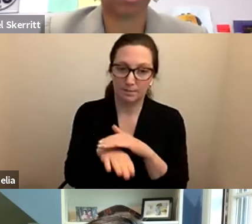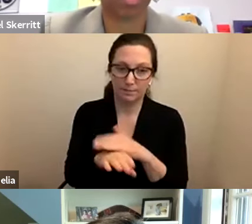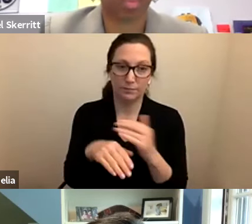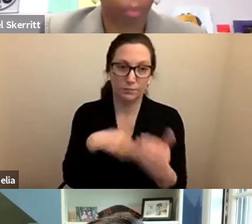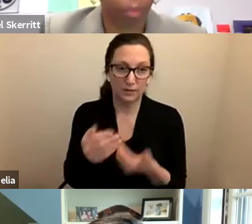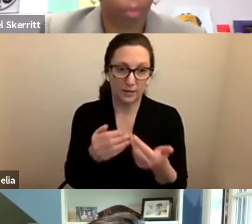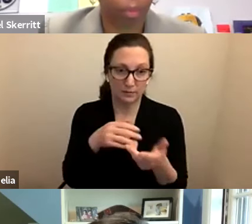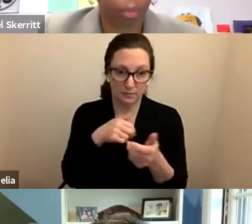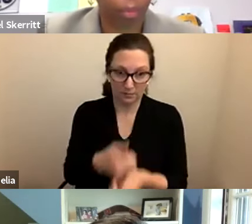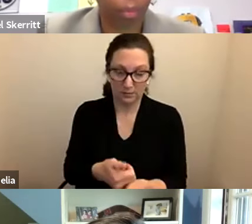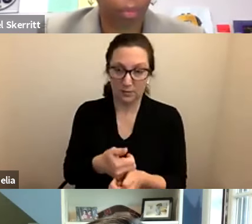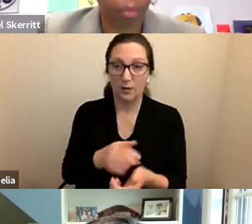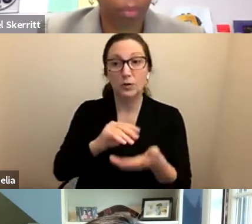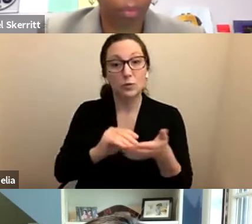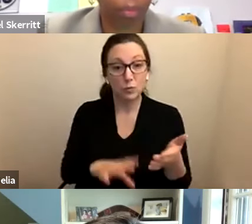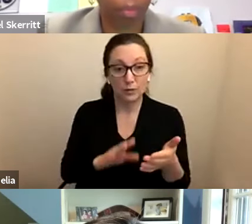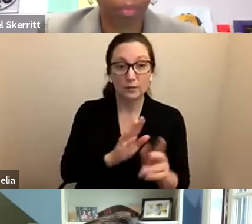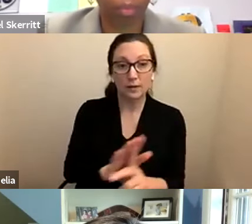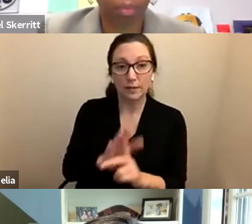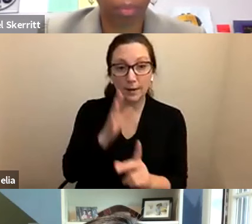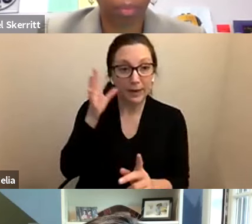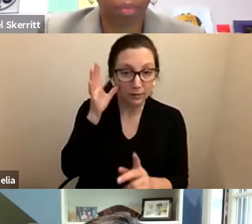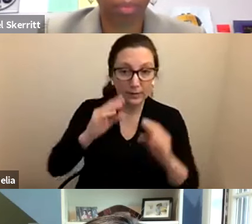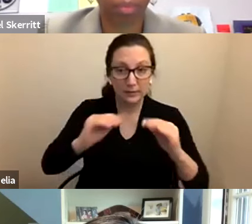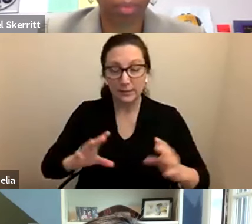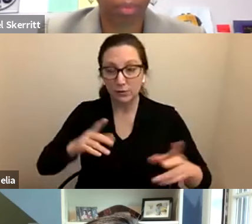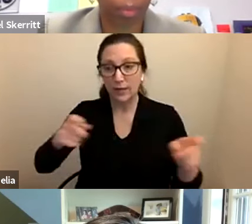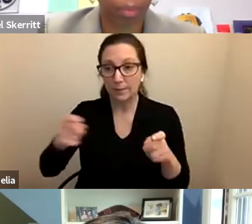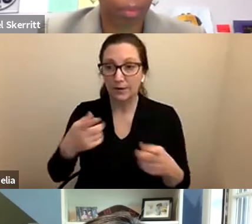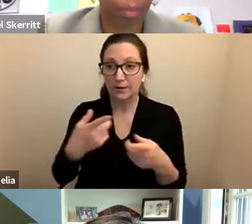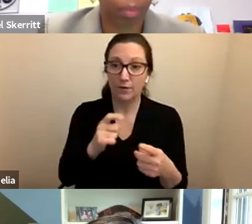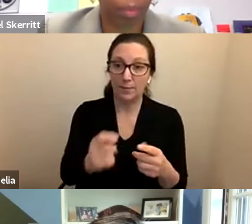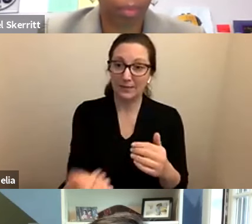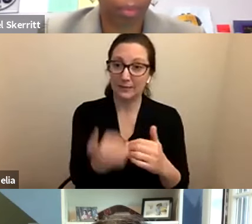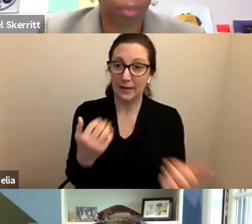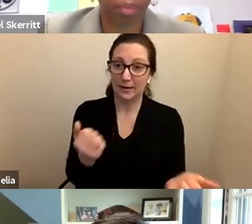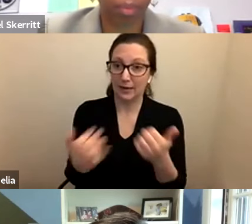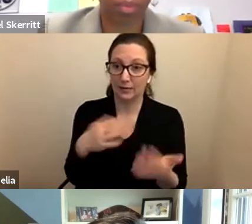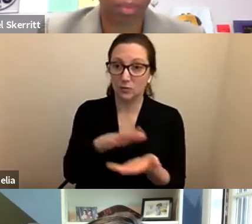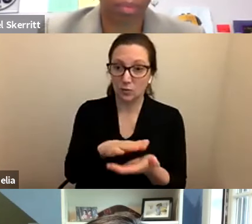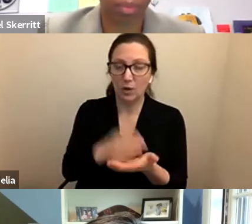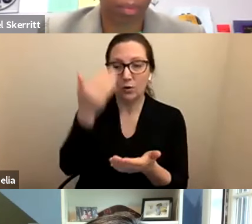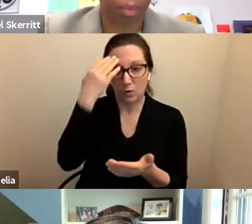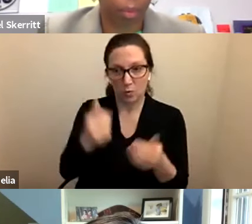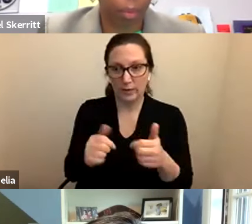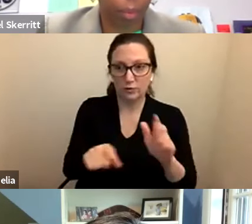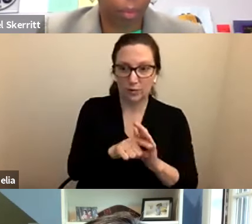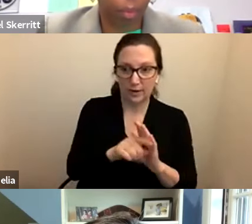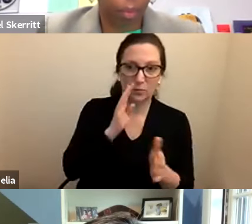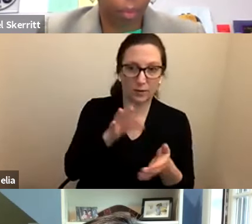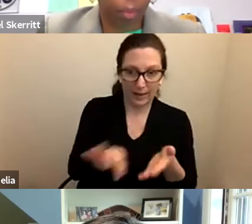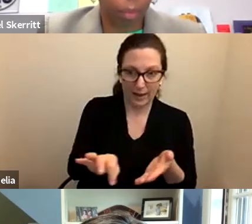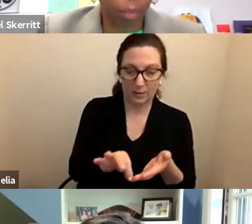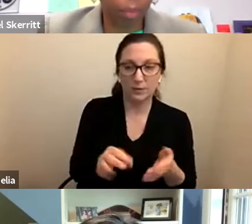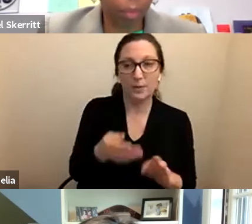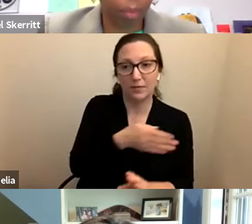used. Students, their parents, and teachers and administrators at the sending schools will all know which grades will count before and as those grades are determined and